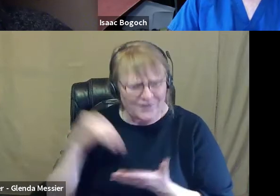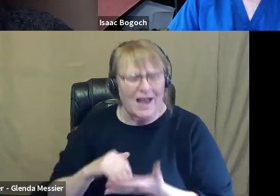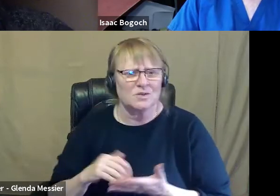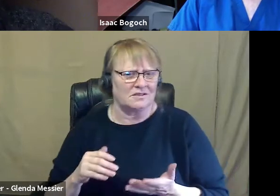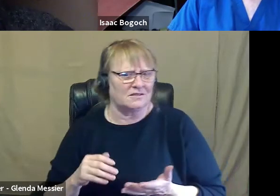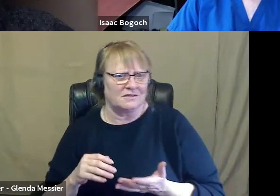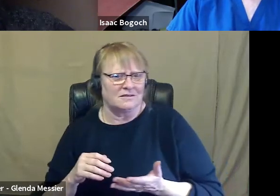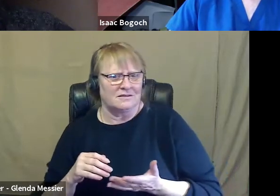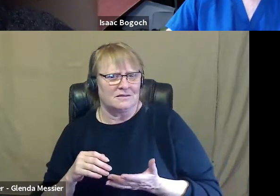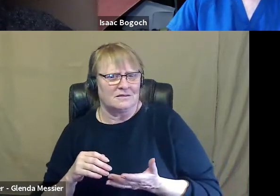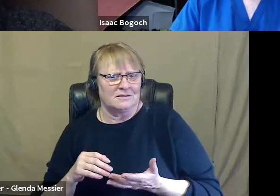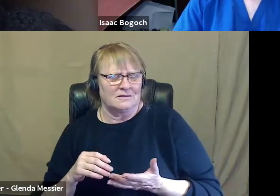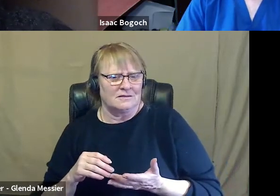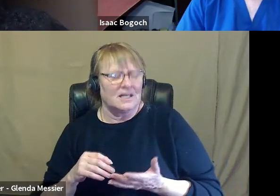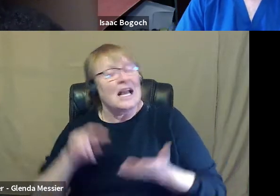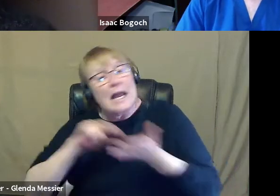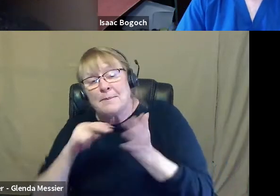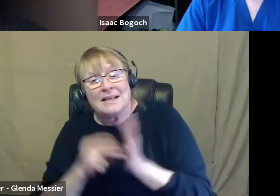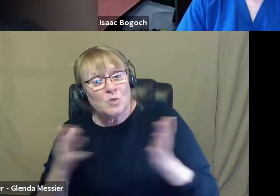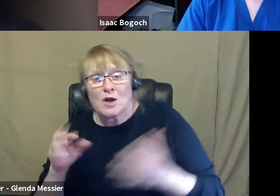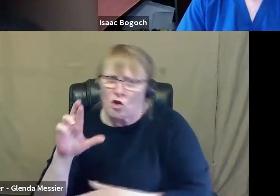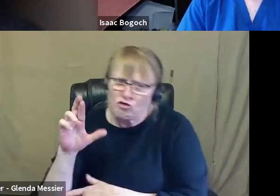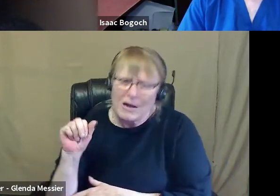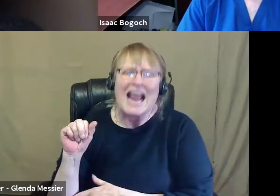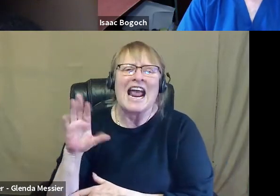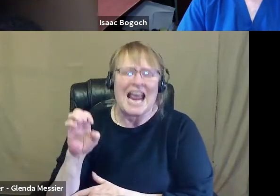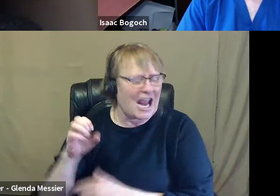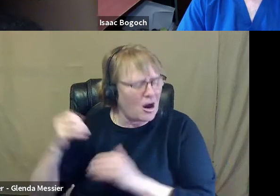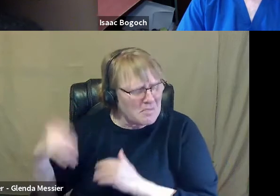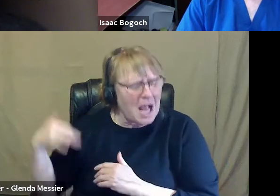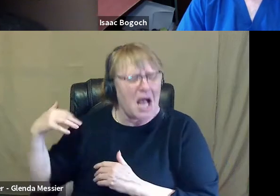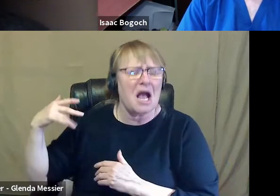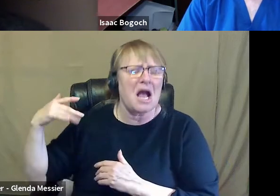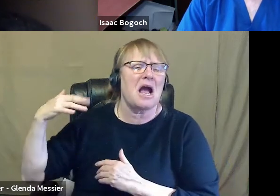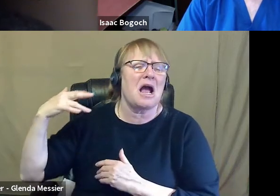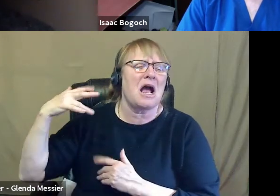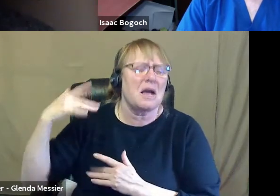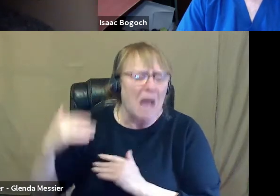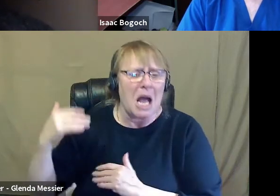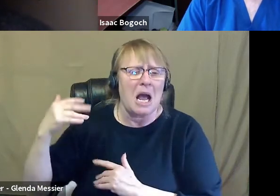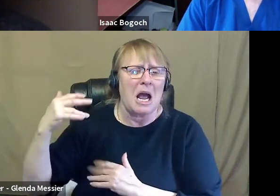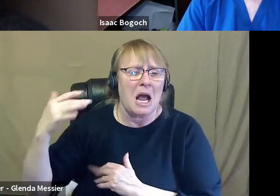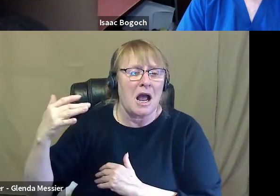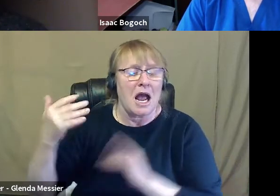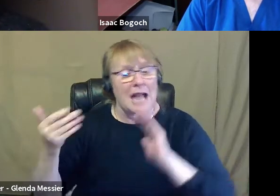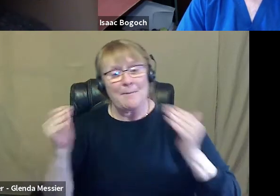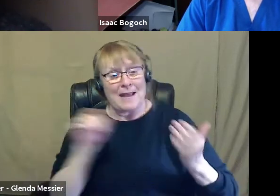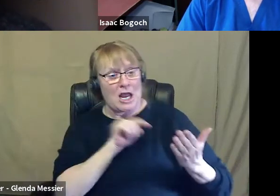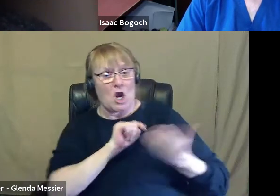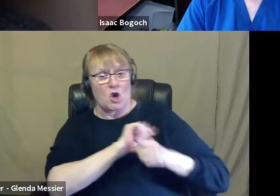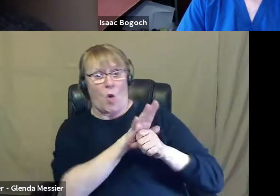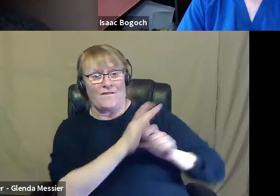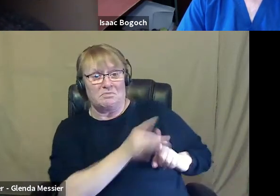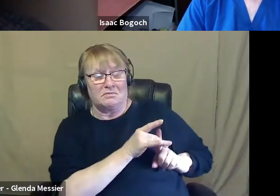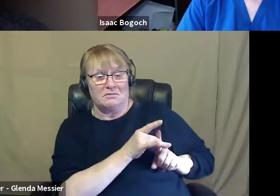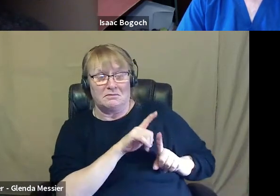seeing, which means it's quite rare. And I think certainly if we compare it to our chances of getting COVID, of getting very